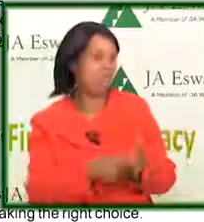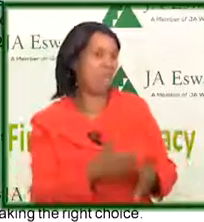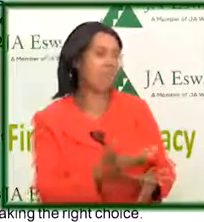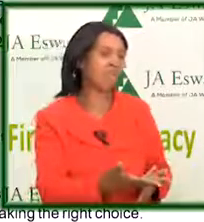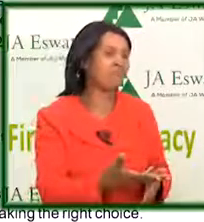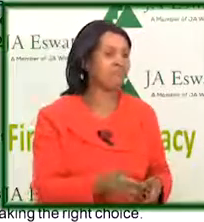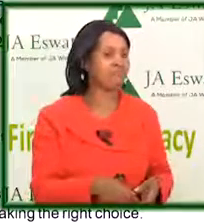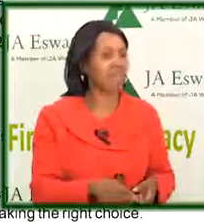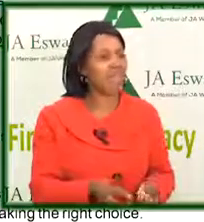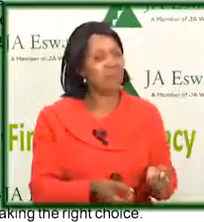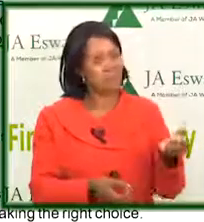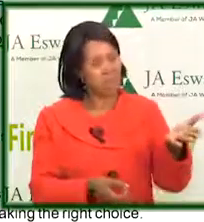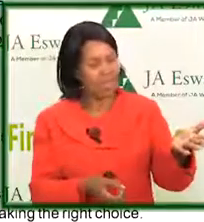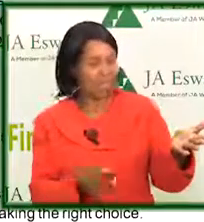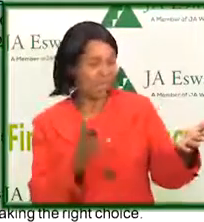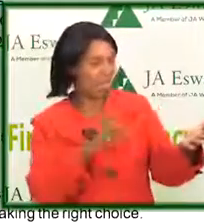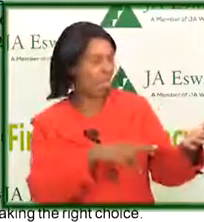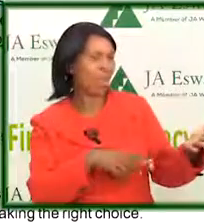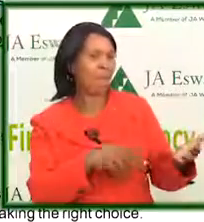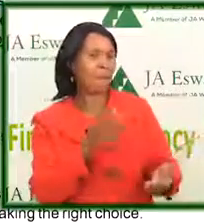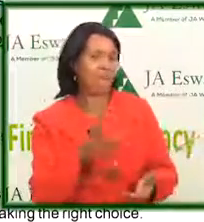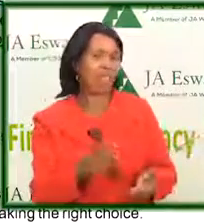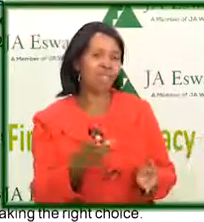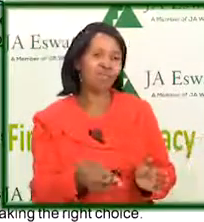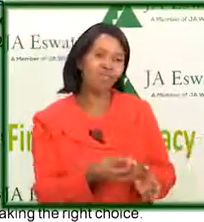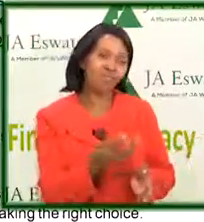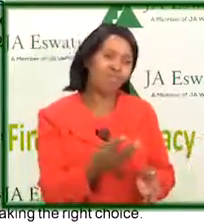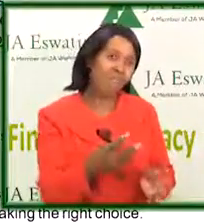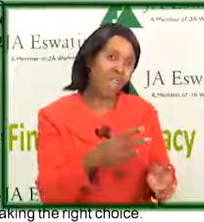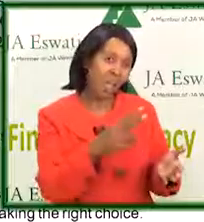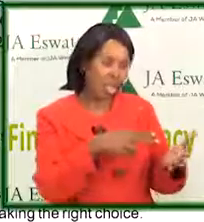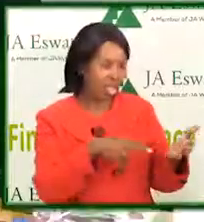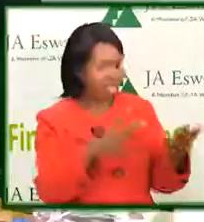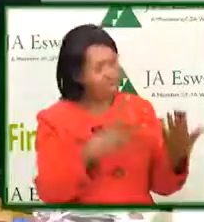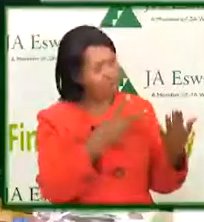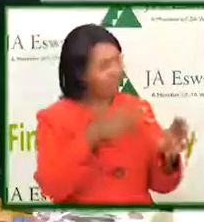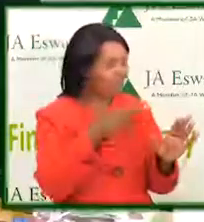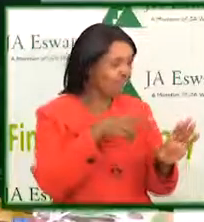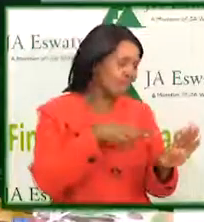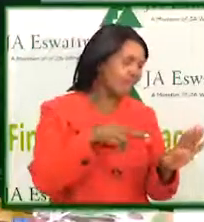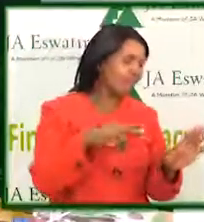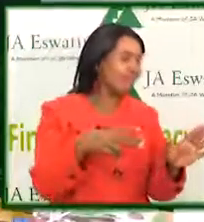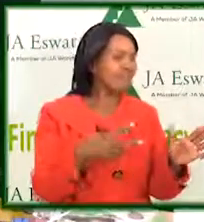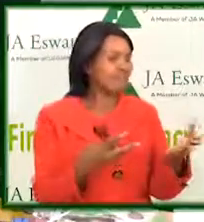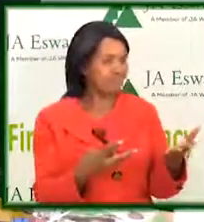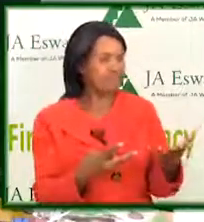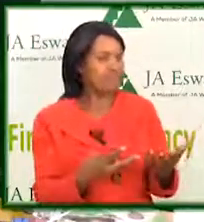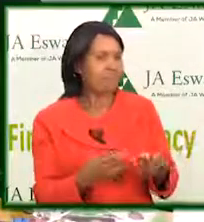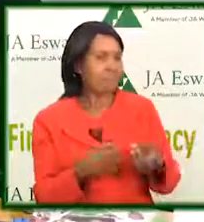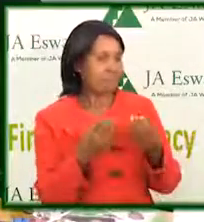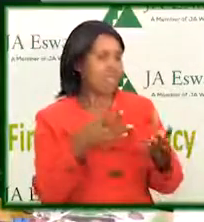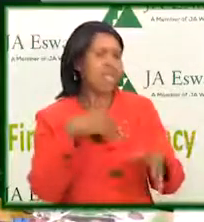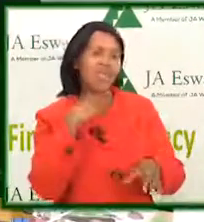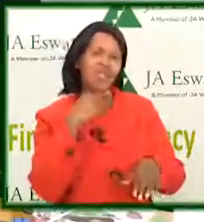her look at it and handle it. Don't take it back unless they insist. So give